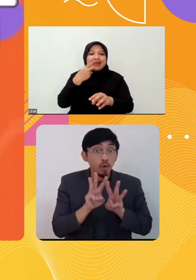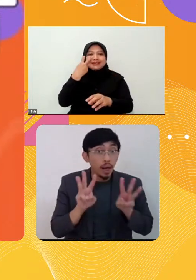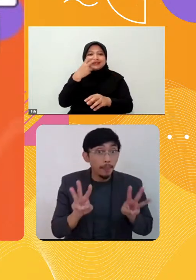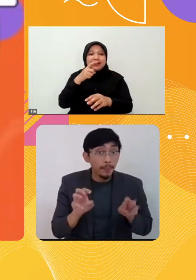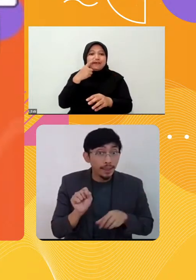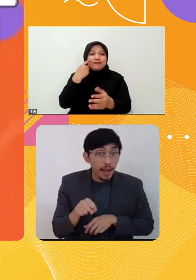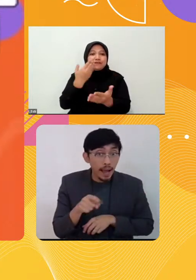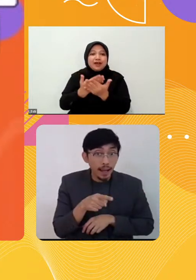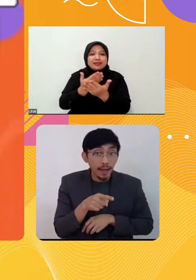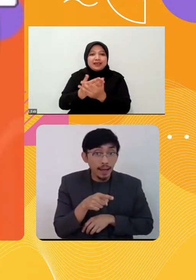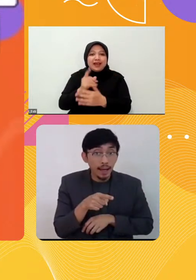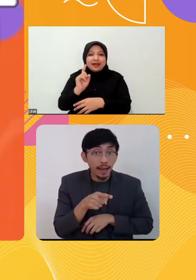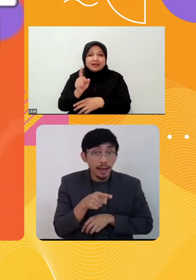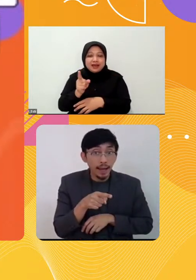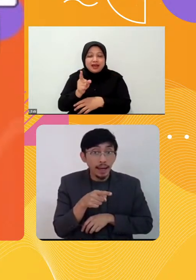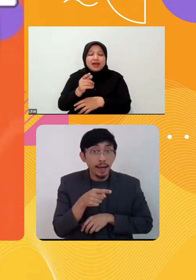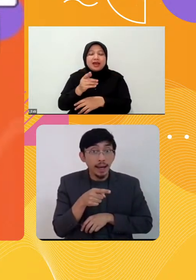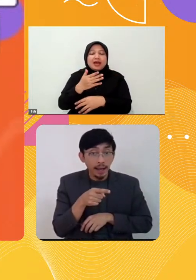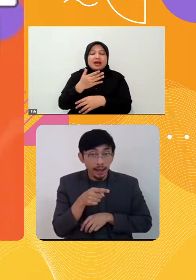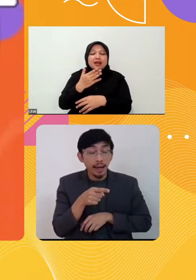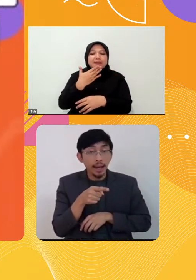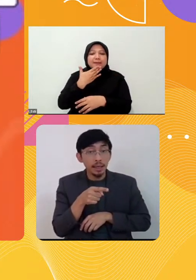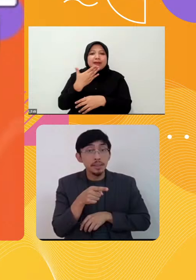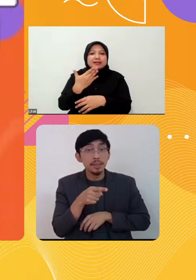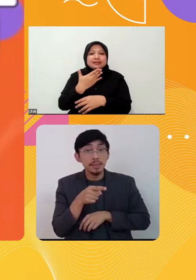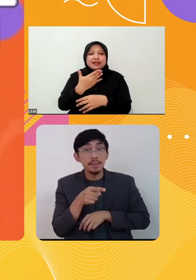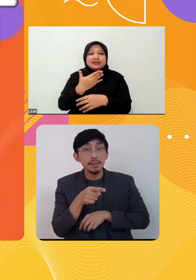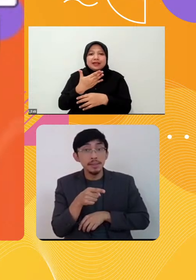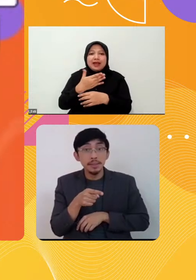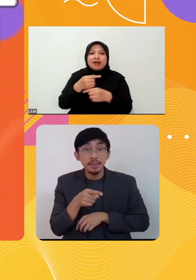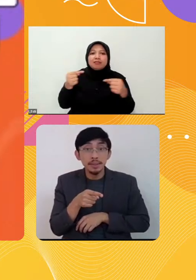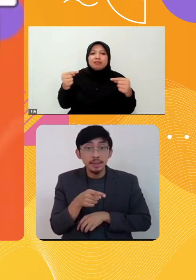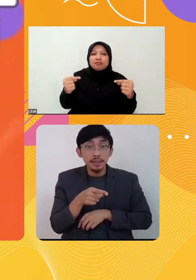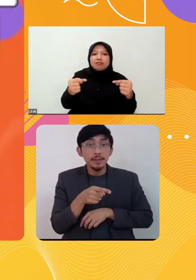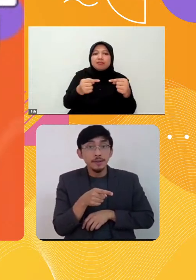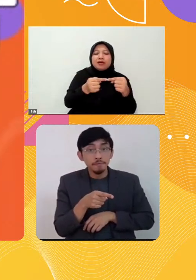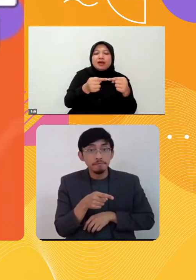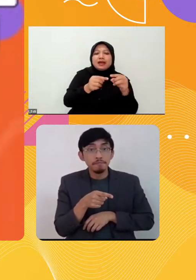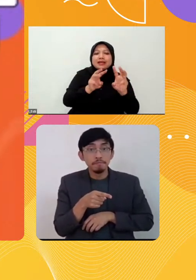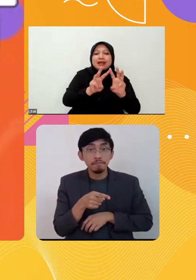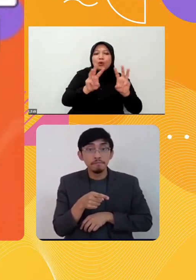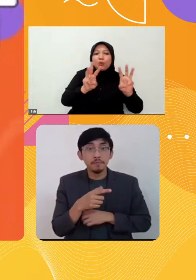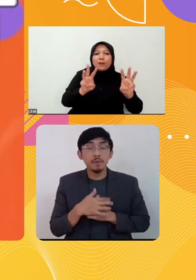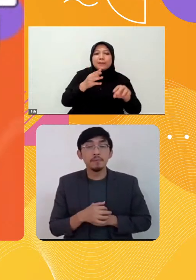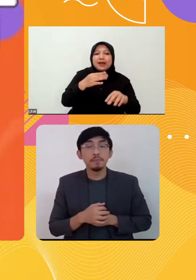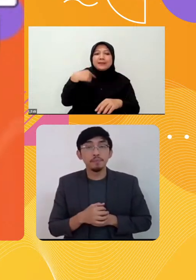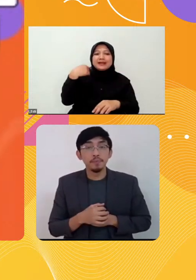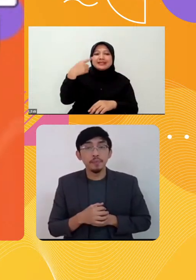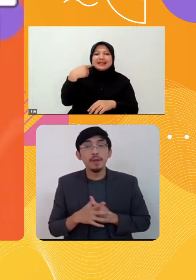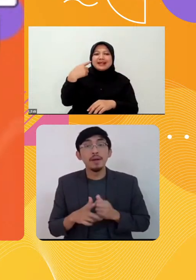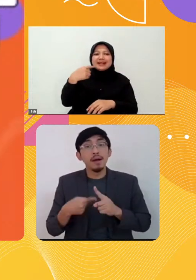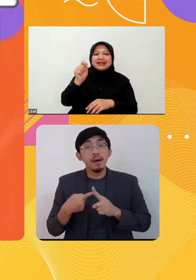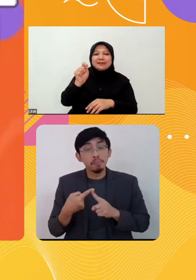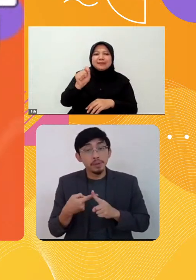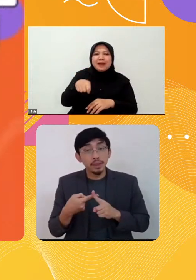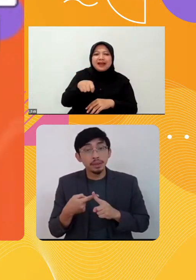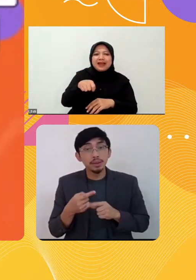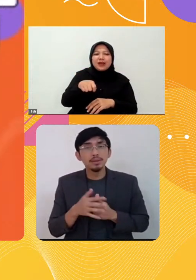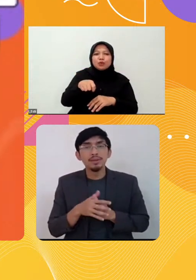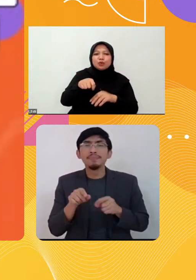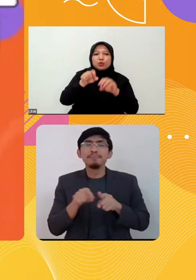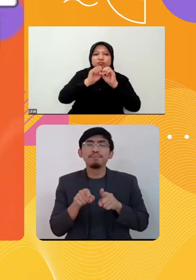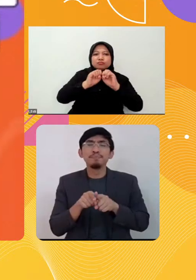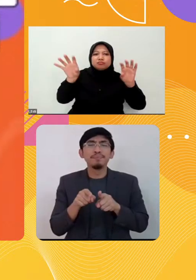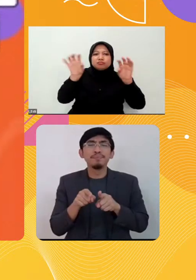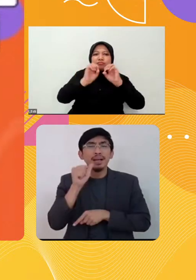with website that has been mostly used for the credible information, we